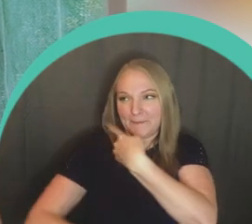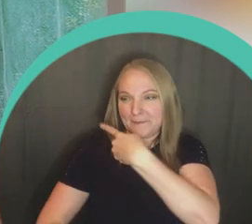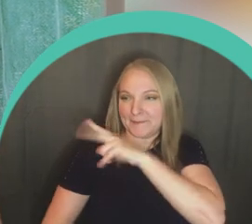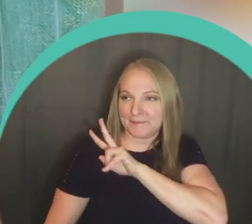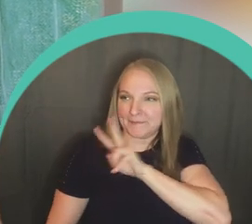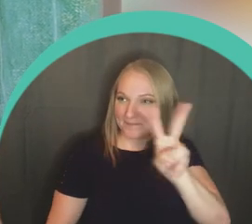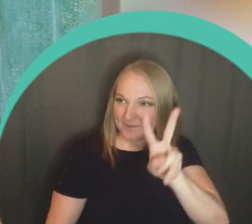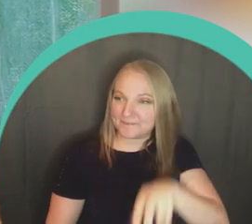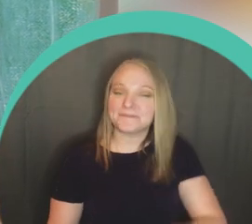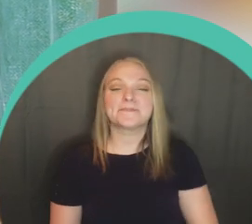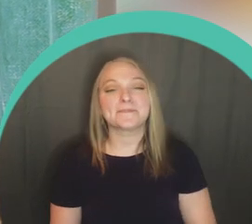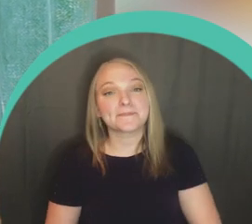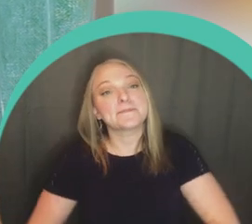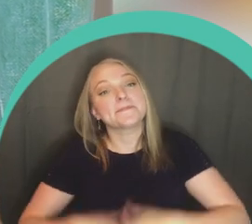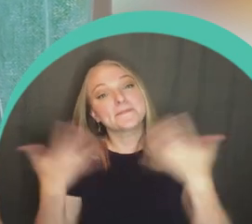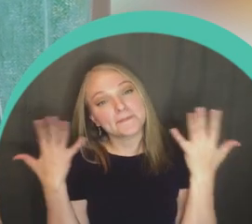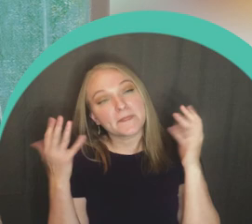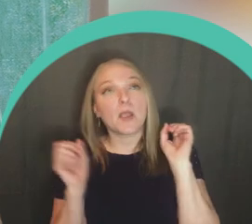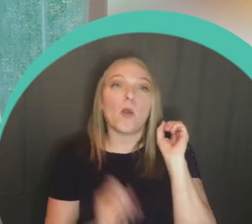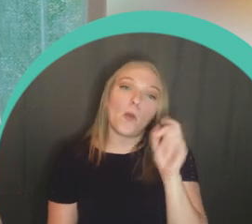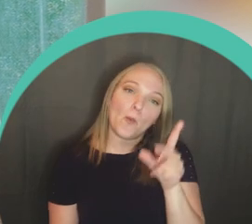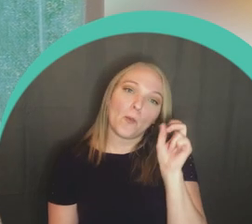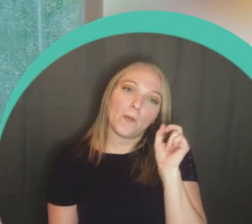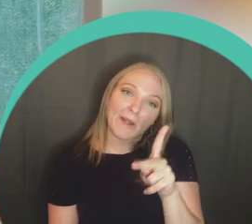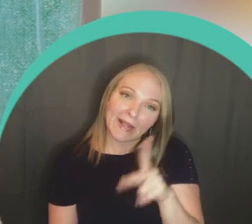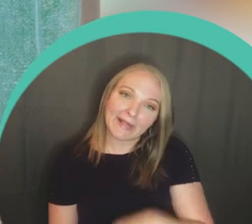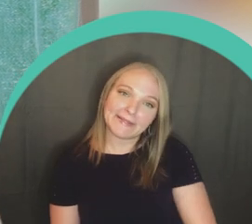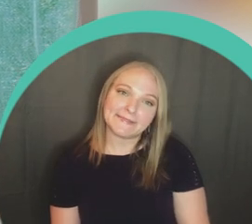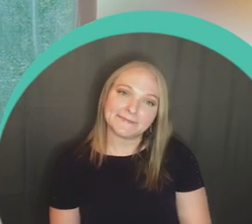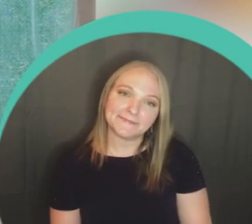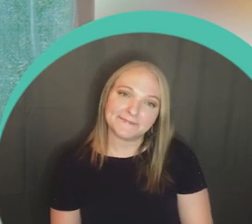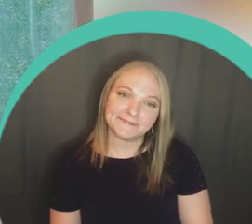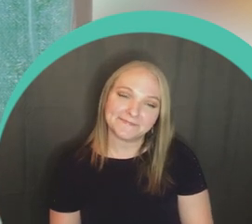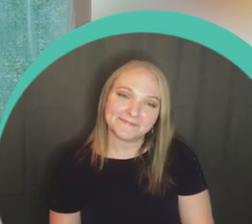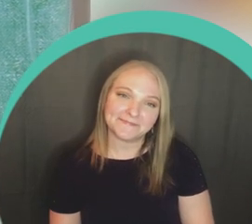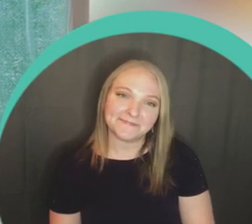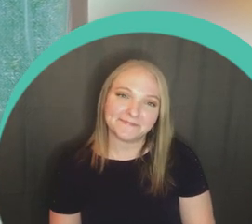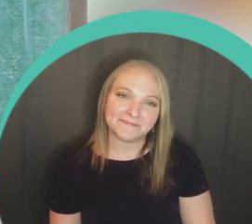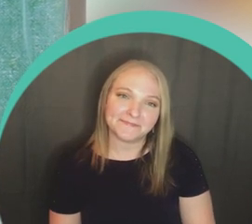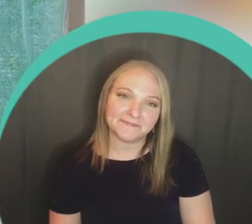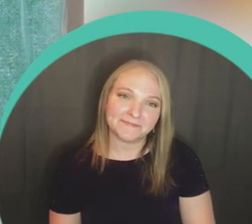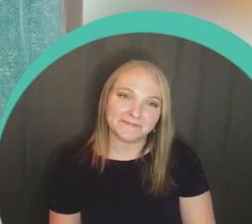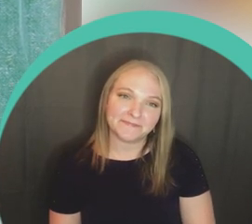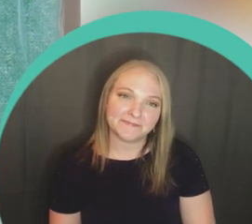"Okay, Papa," we say, dragging our feet home.